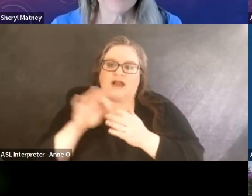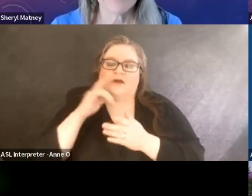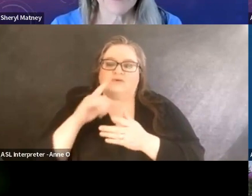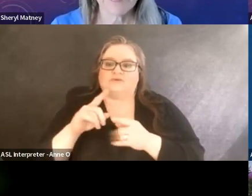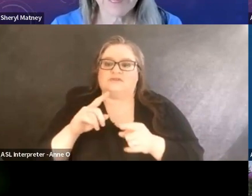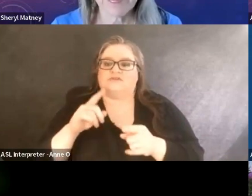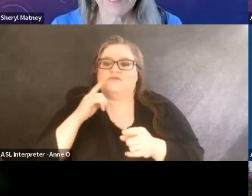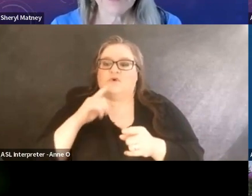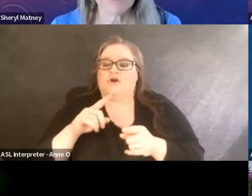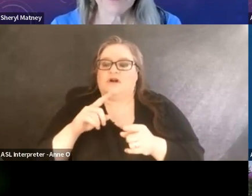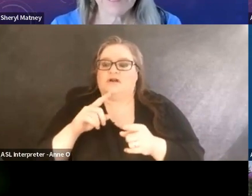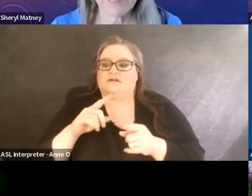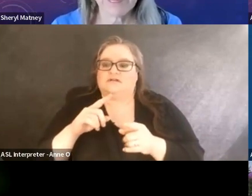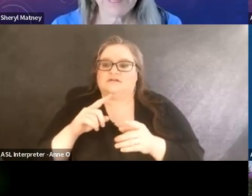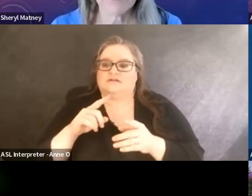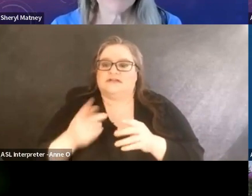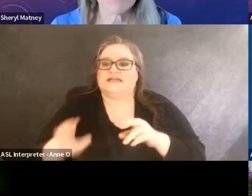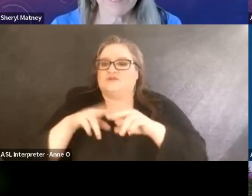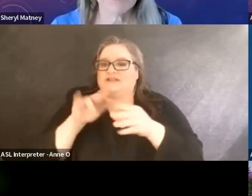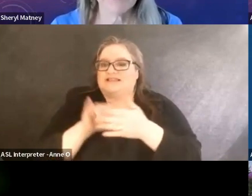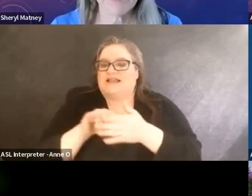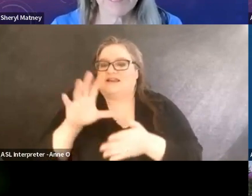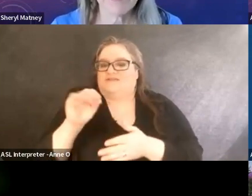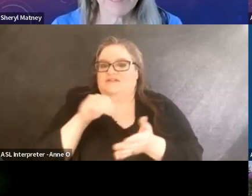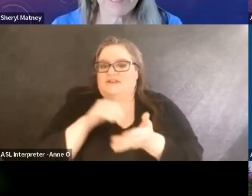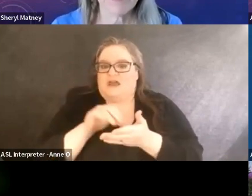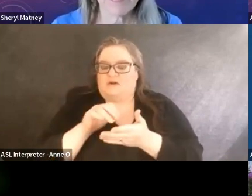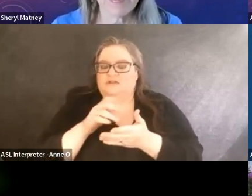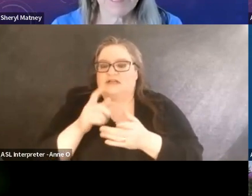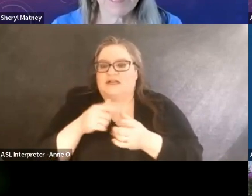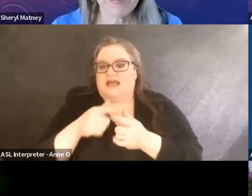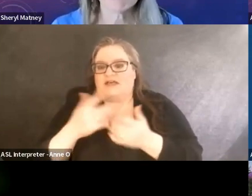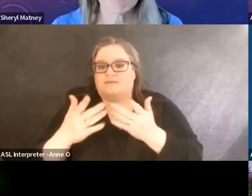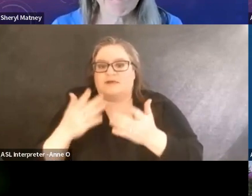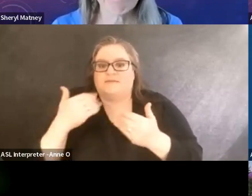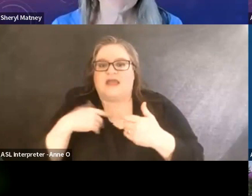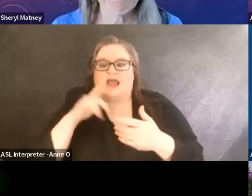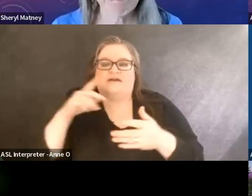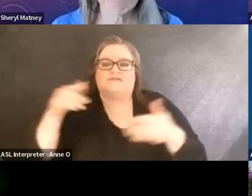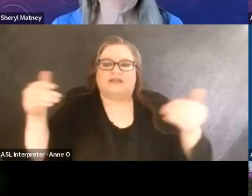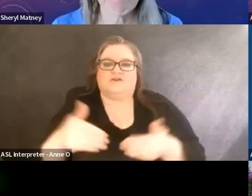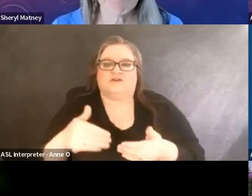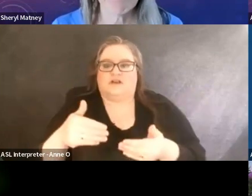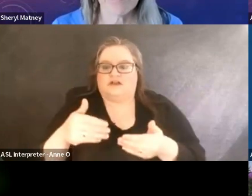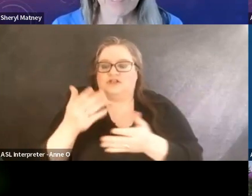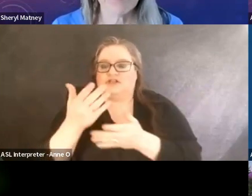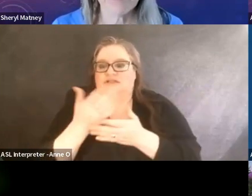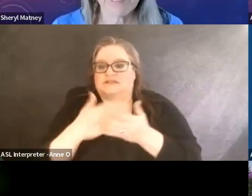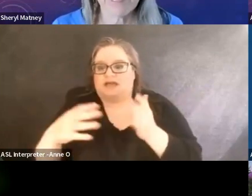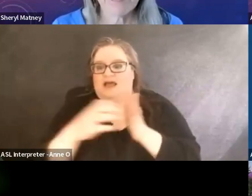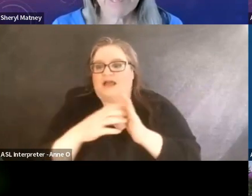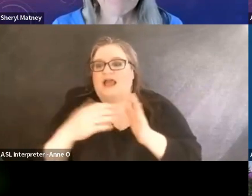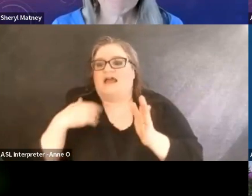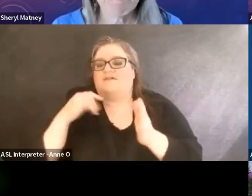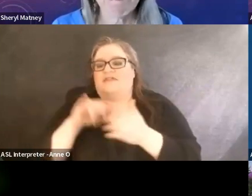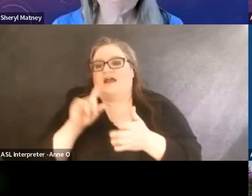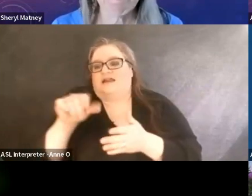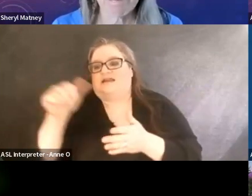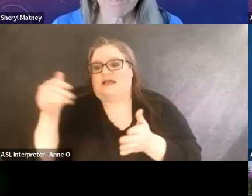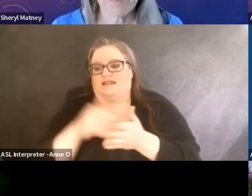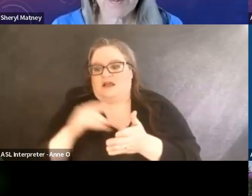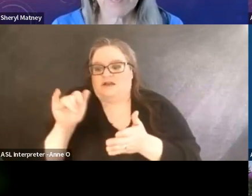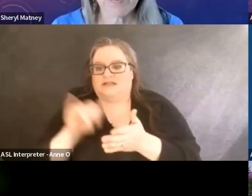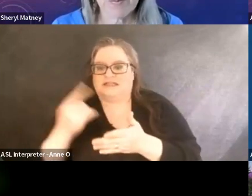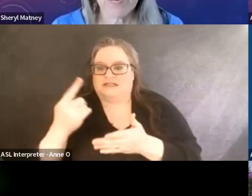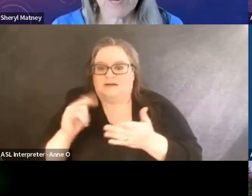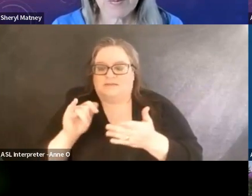increasing that maybe to the 50,000, and then have the introduction section instead of 50,000, have that at 10,000. Like, is that something that